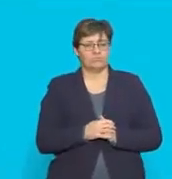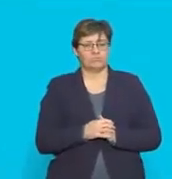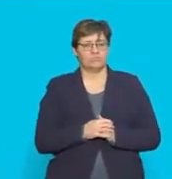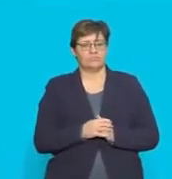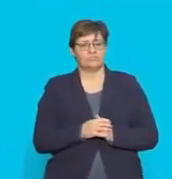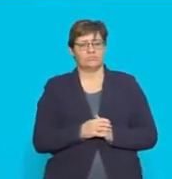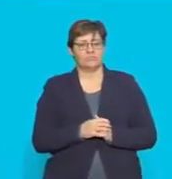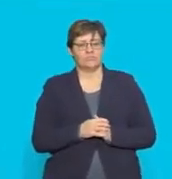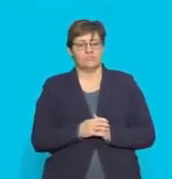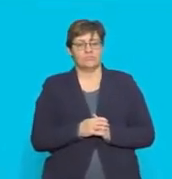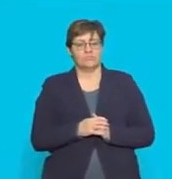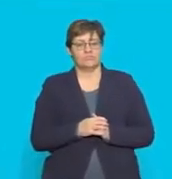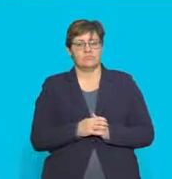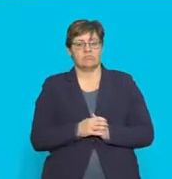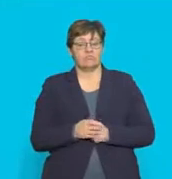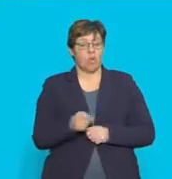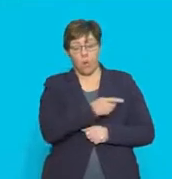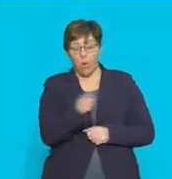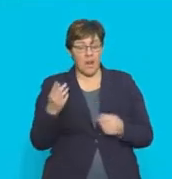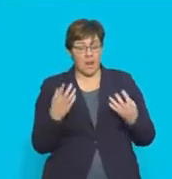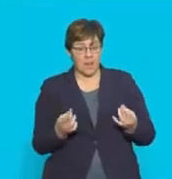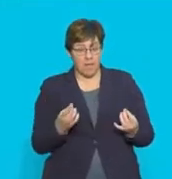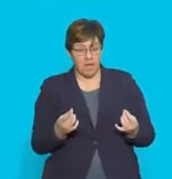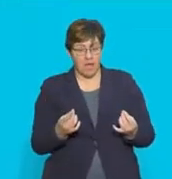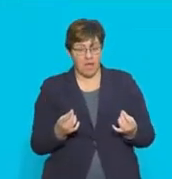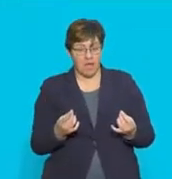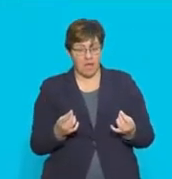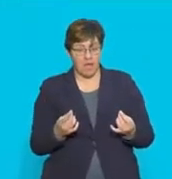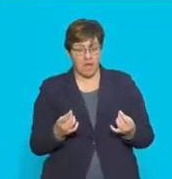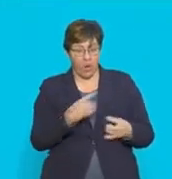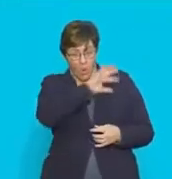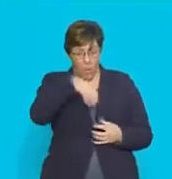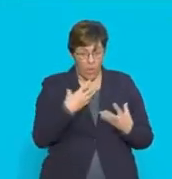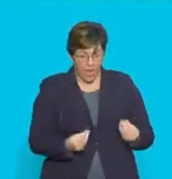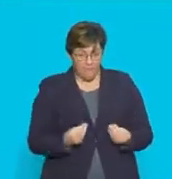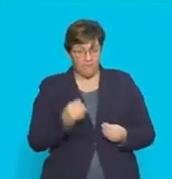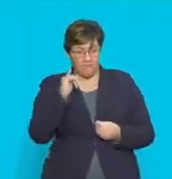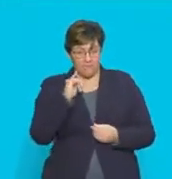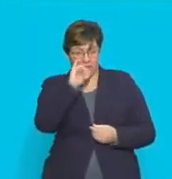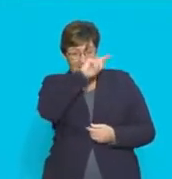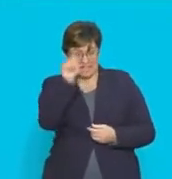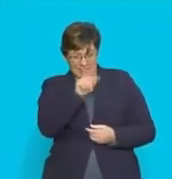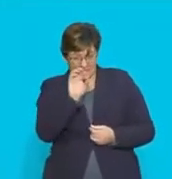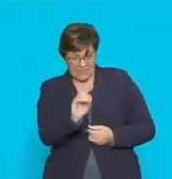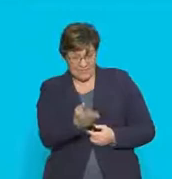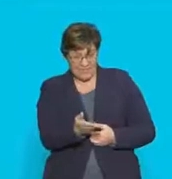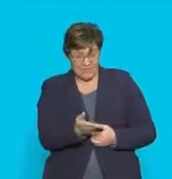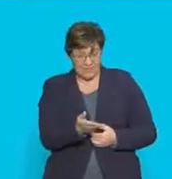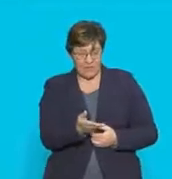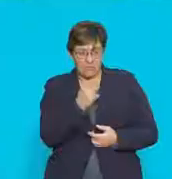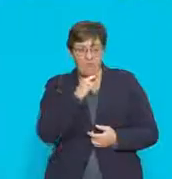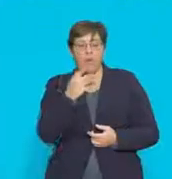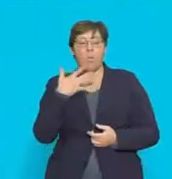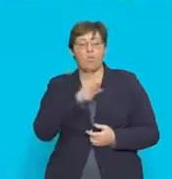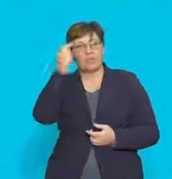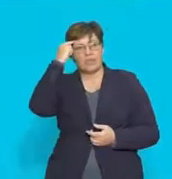But then are all the numbers that we have integers? Now, firstly, before we even answer this one, I want you to now think about this,